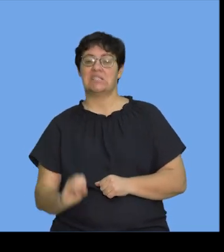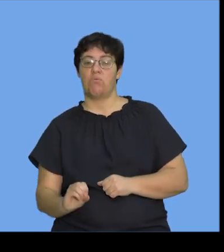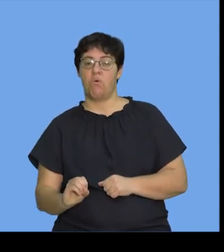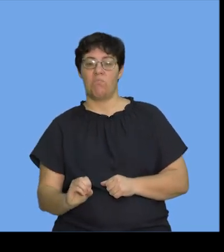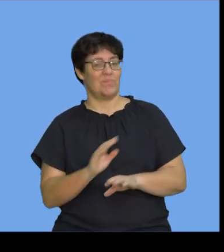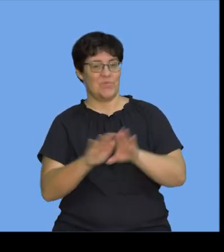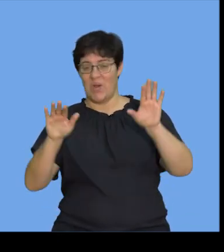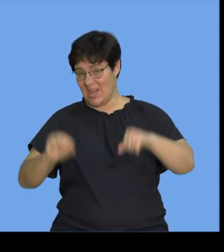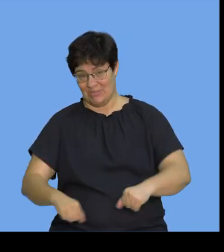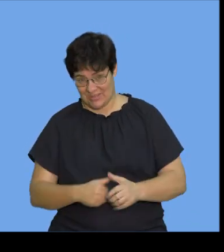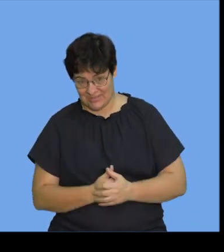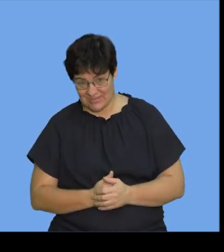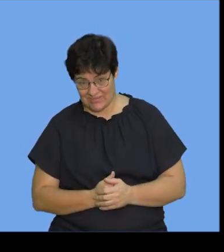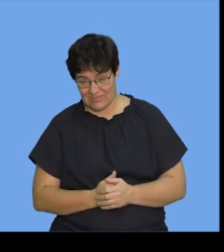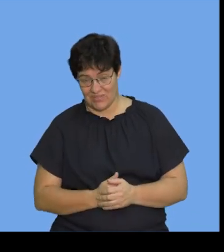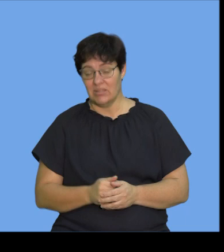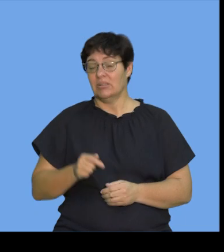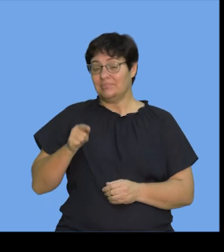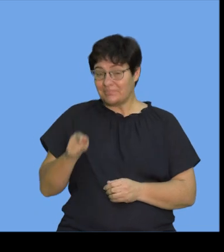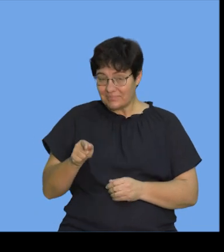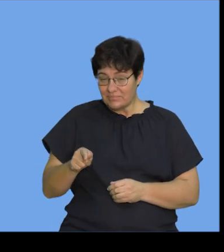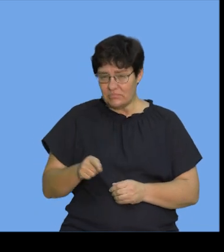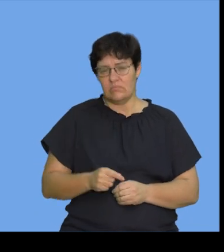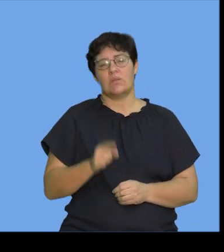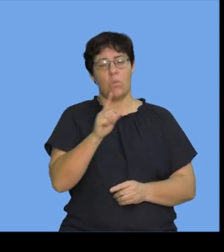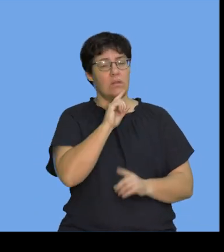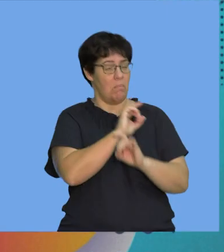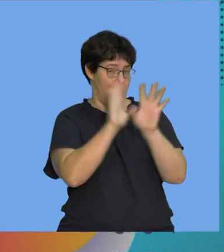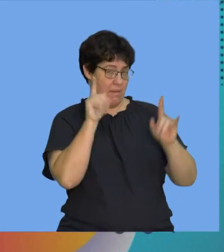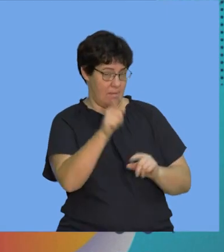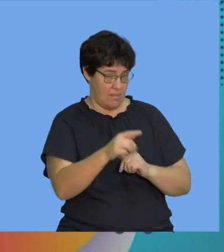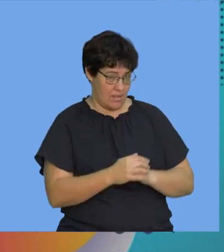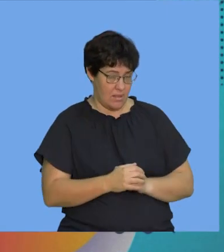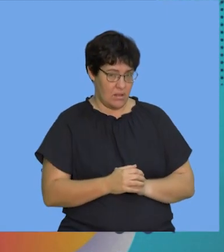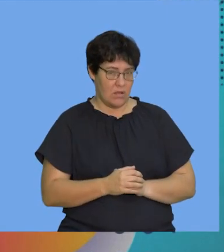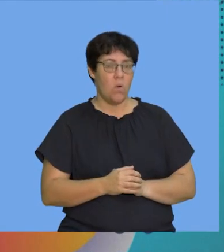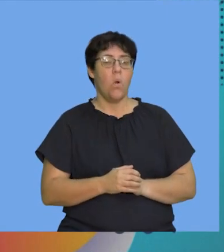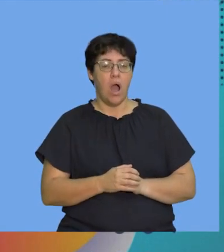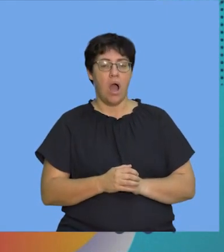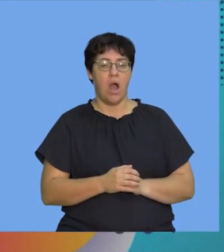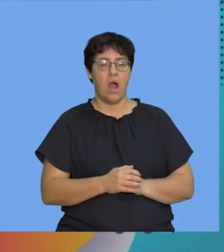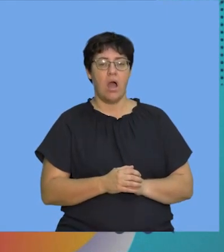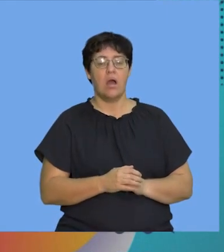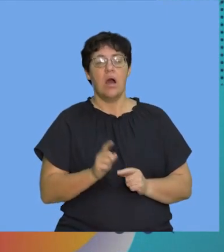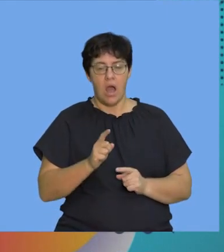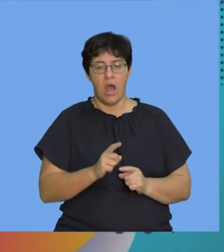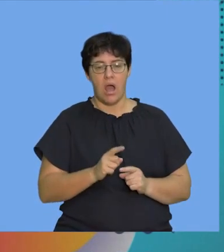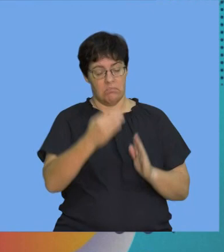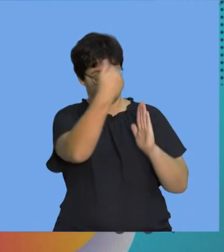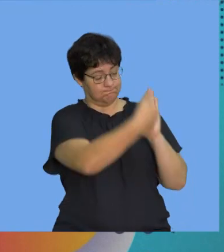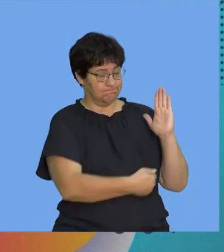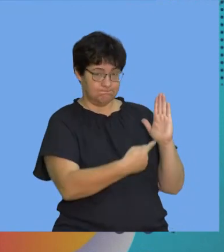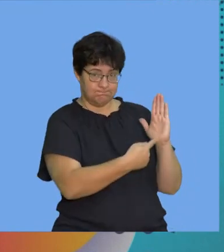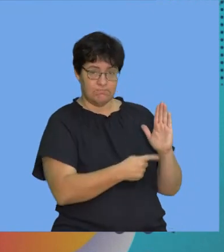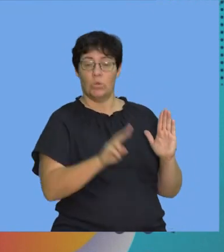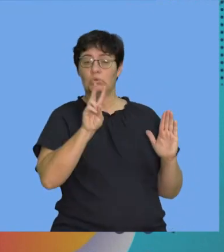be 0. Now, just on this, I want to make a point here. I know that there are two formulas on the formula sheet that have to do with